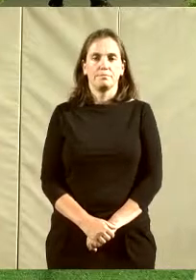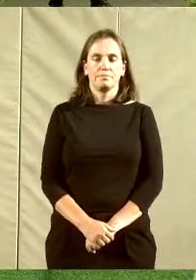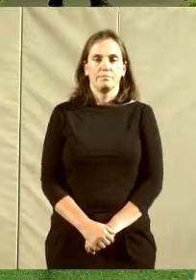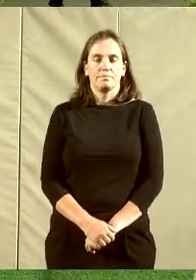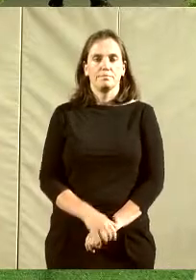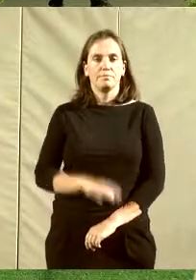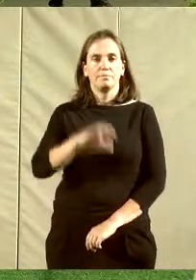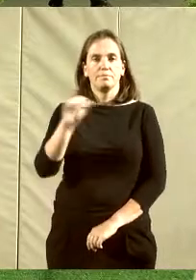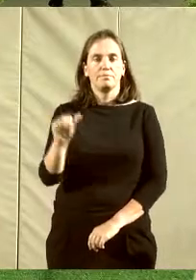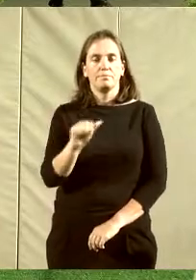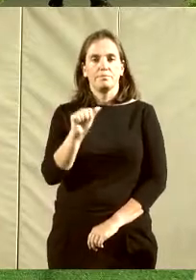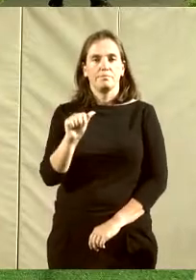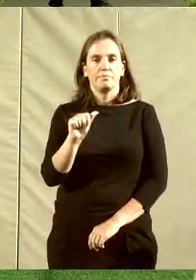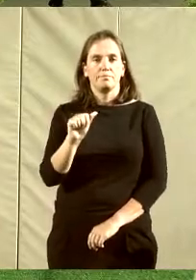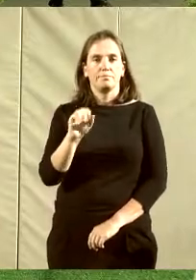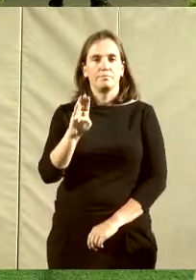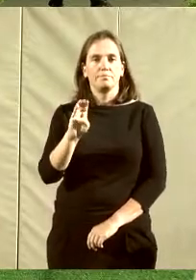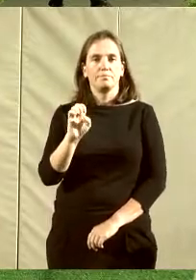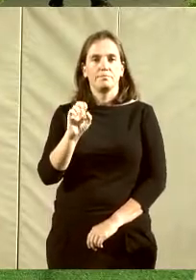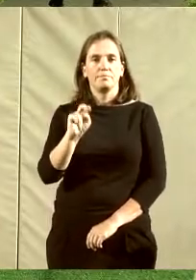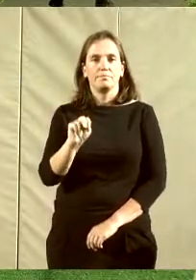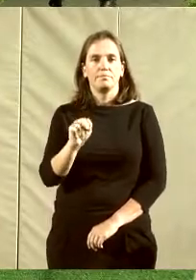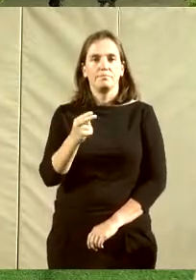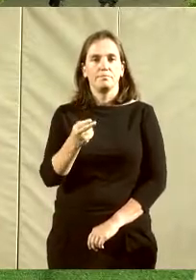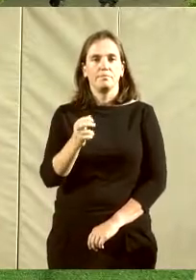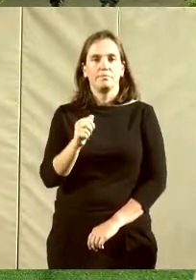Andrew Robert Benham.